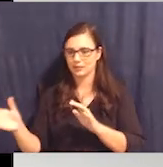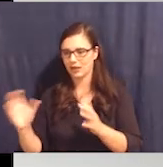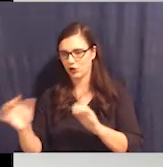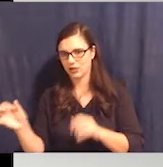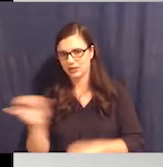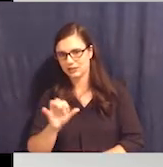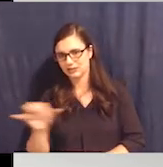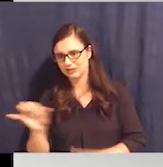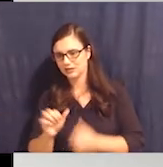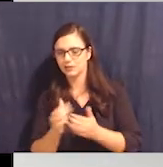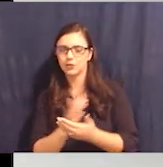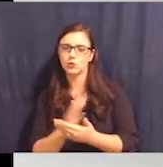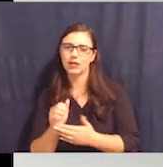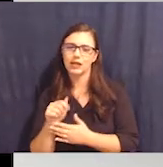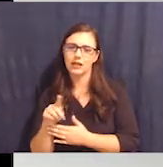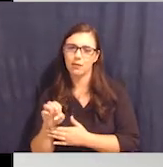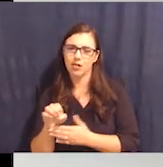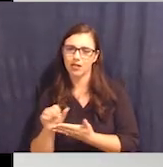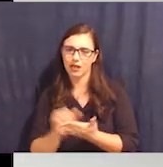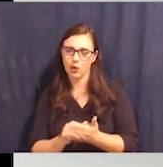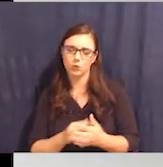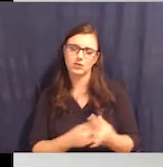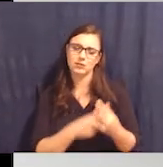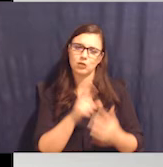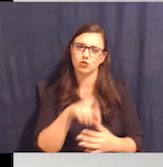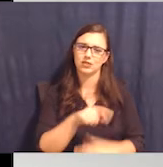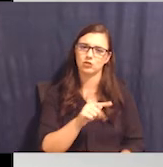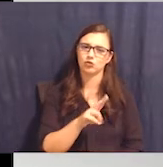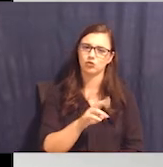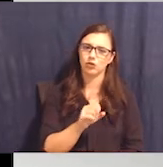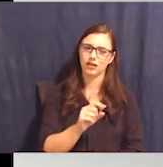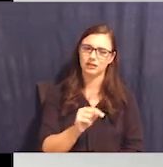similarities between ABLE accounts and special needs trusts?